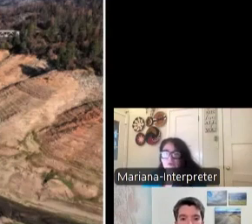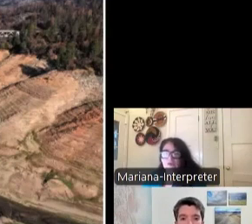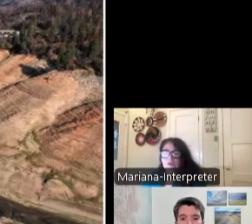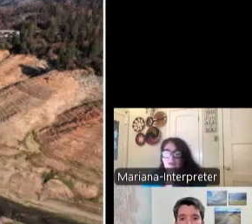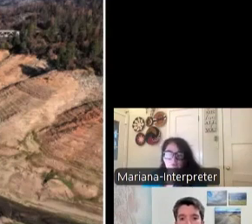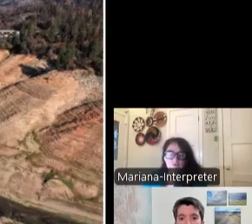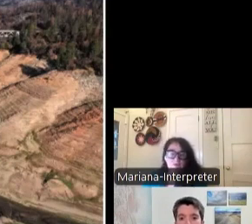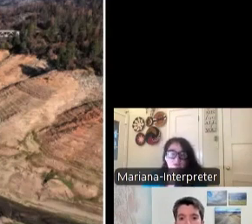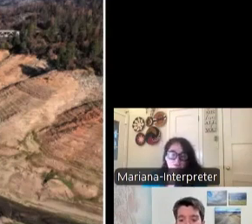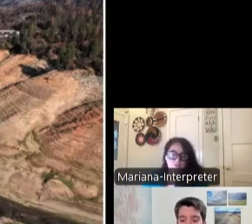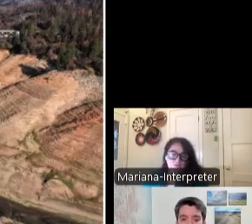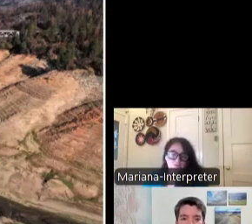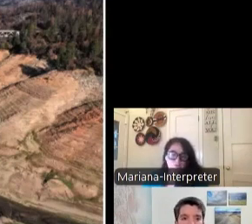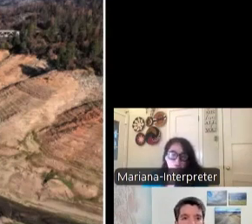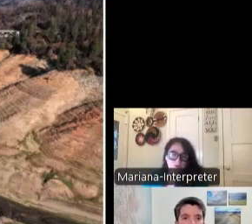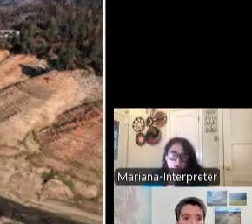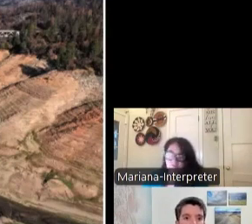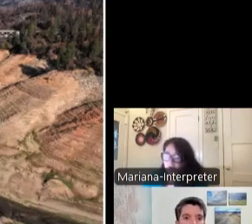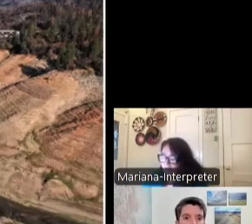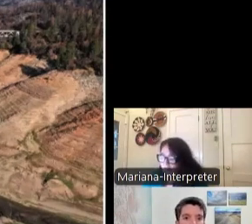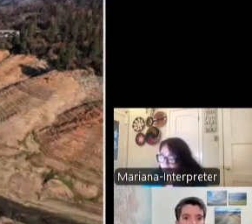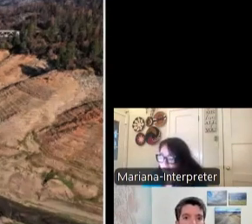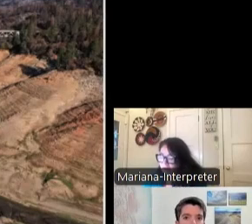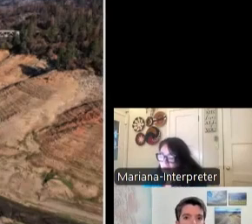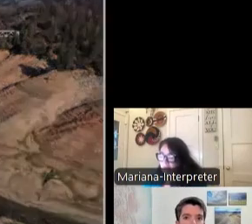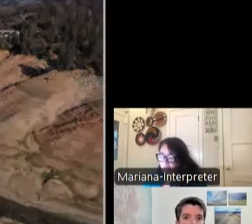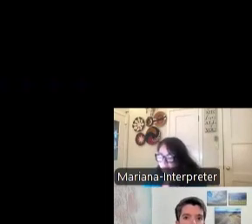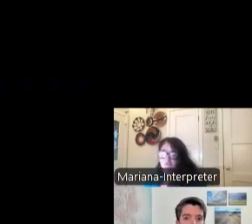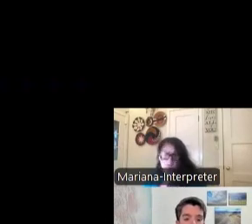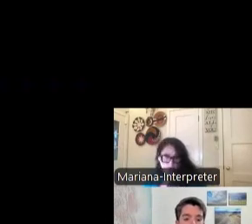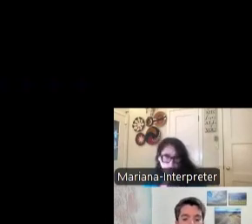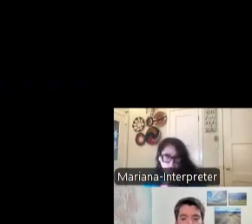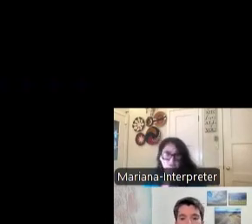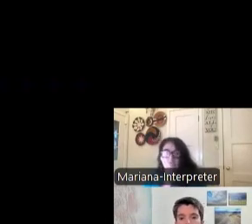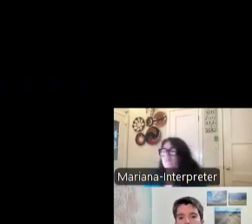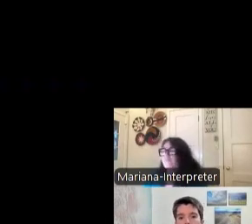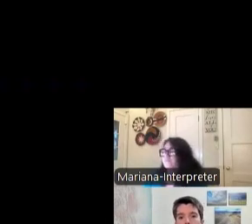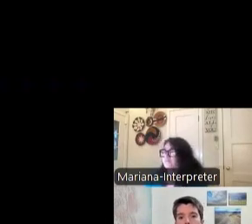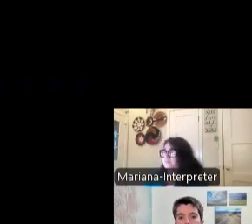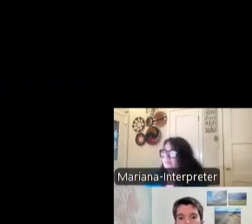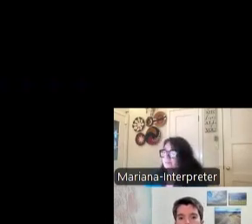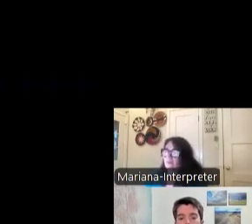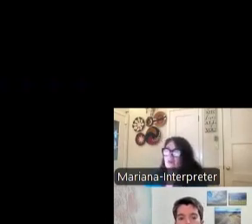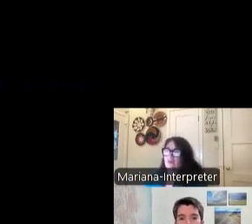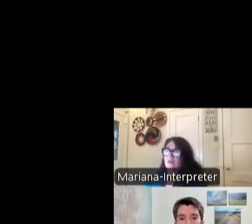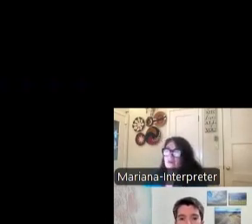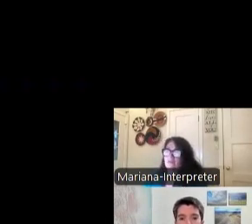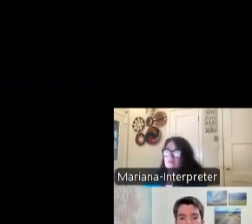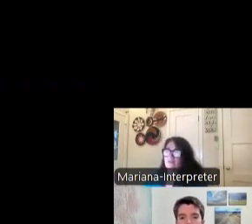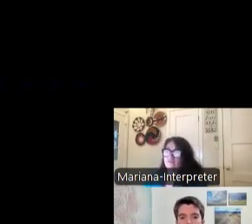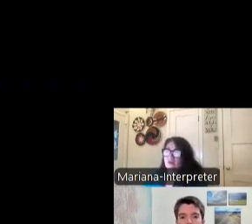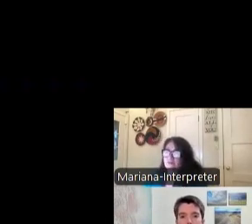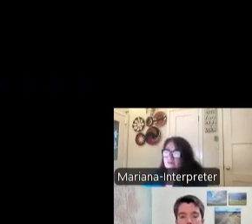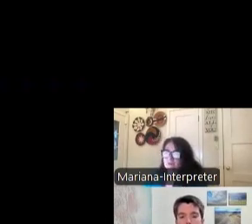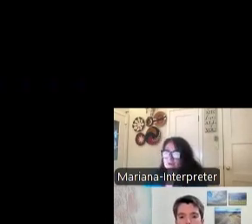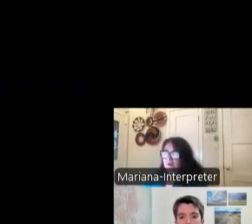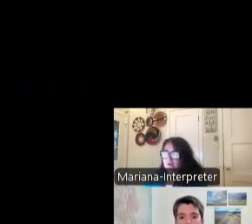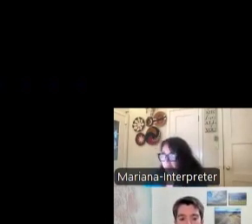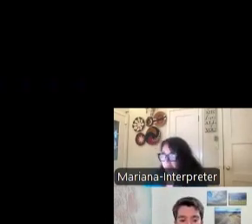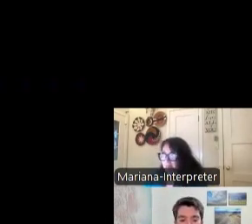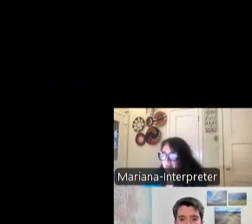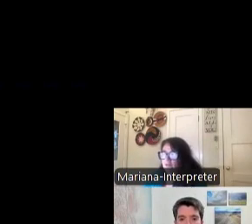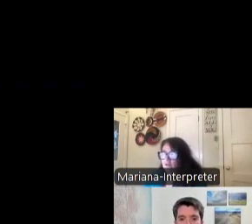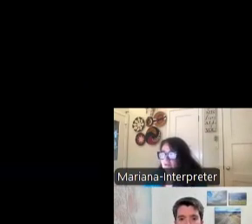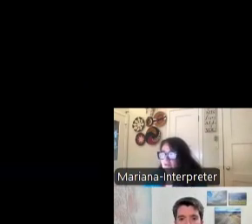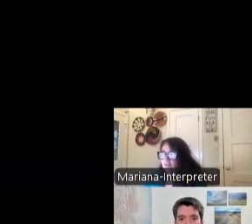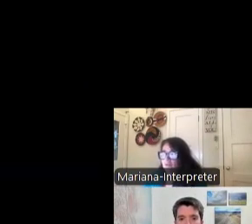Q&A at the end. So just a very quick overview of where we are globally,